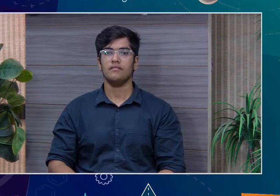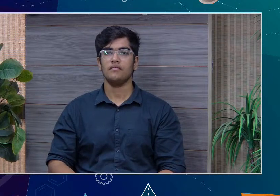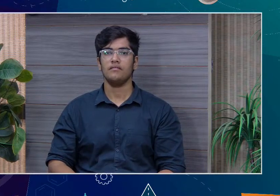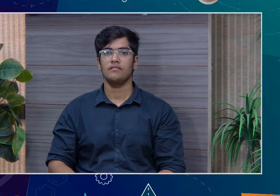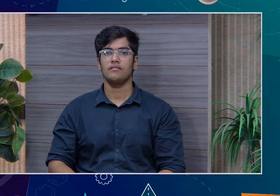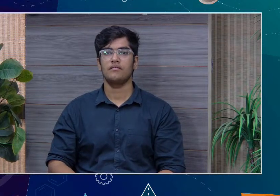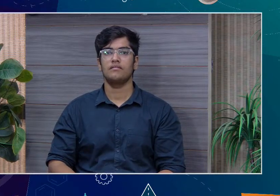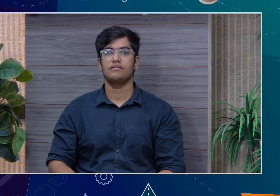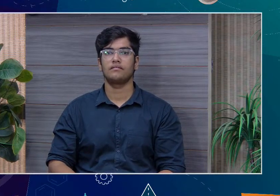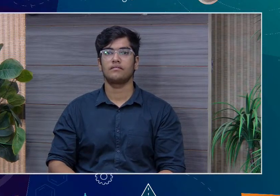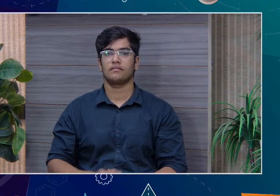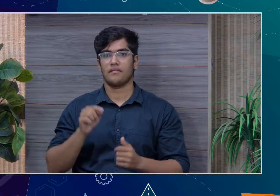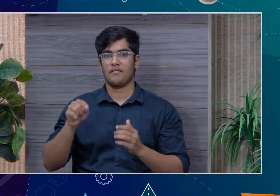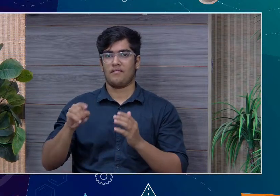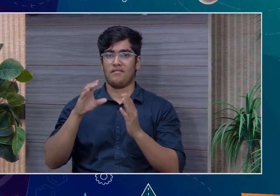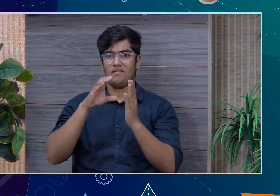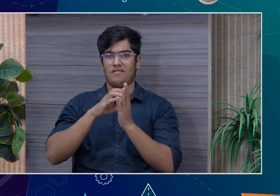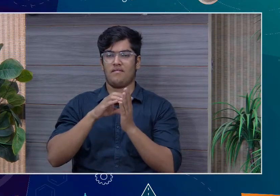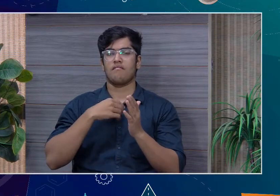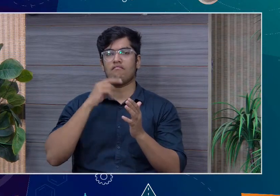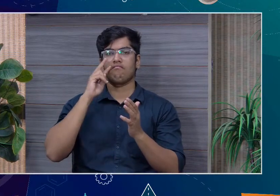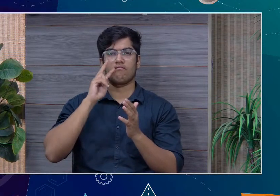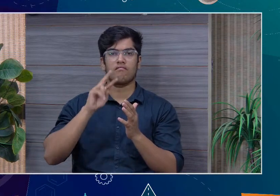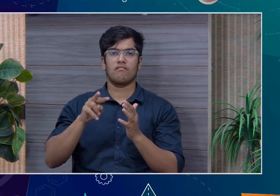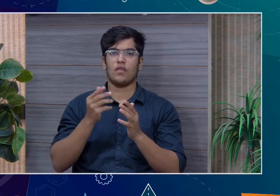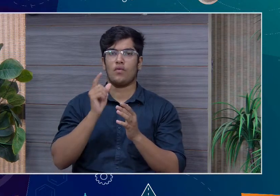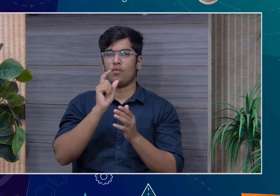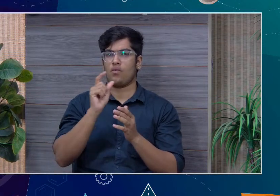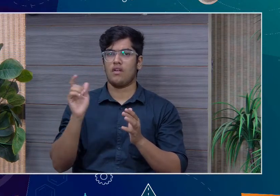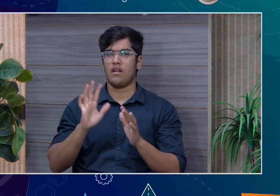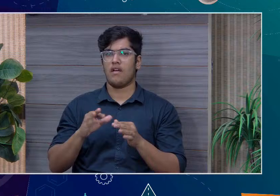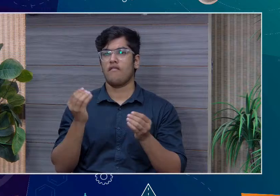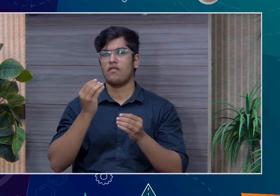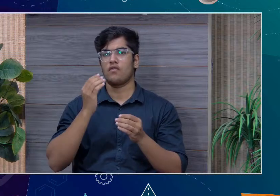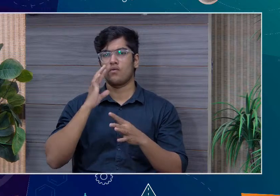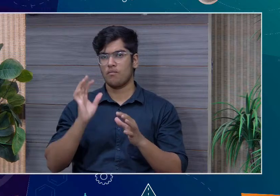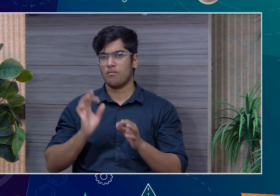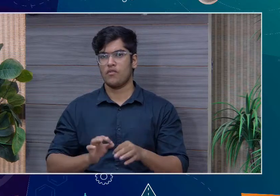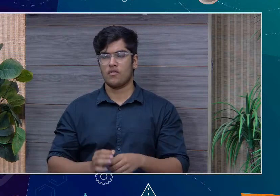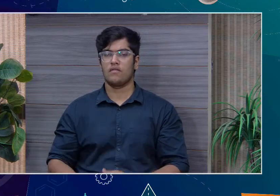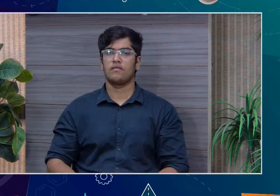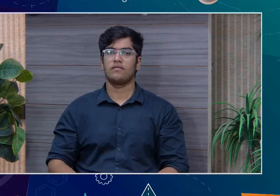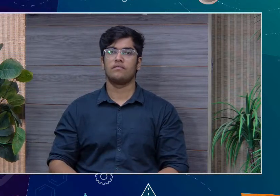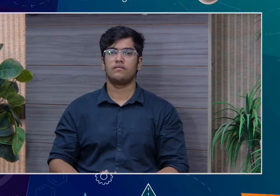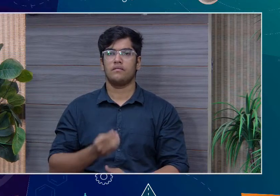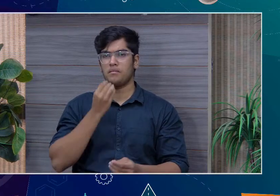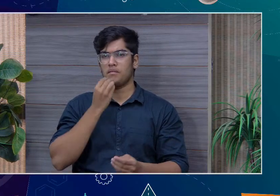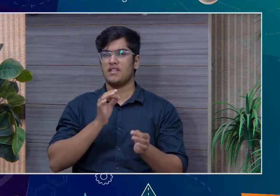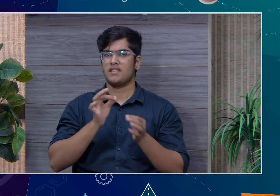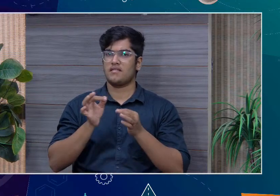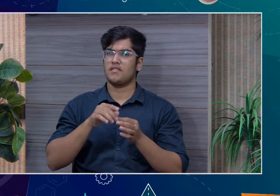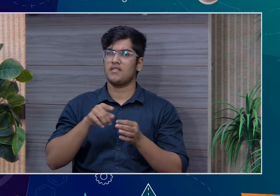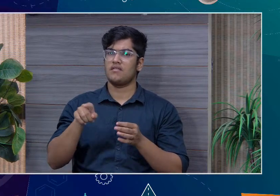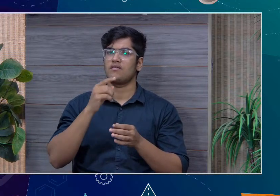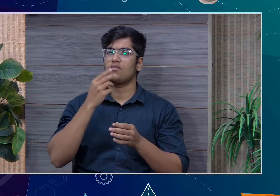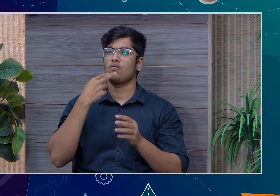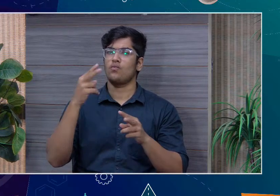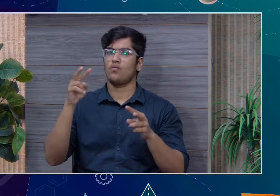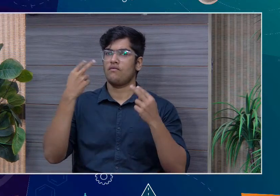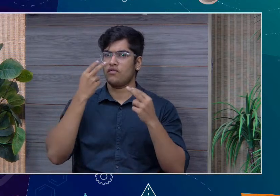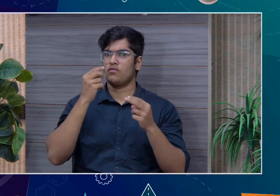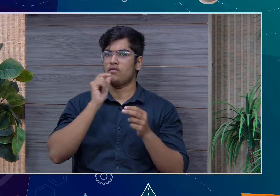this passage also we can see certain words. Would you please explain these to our viewers? We can